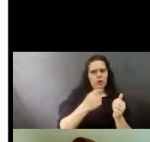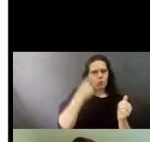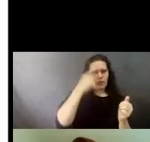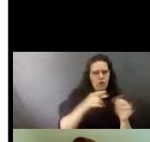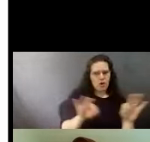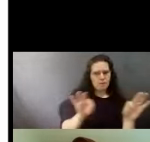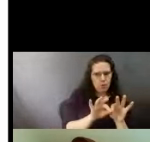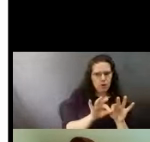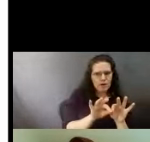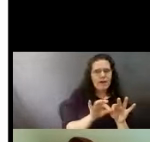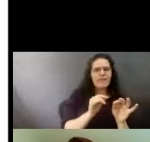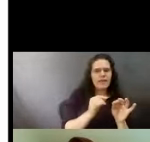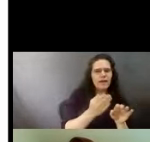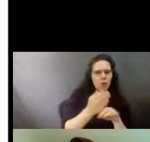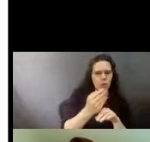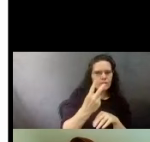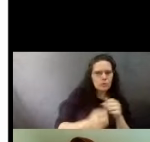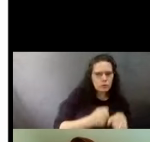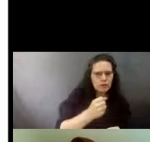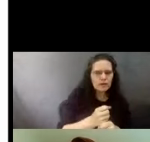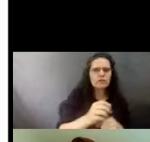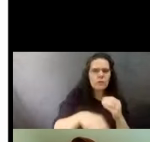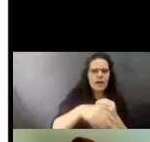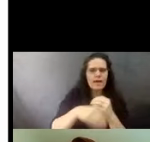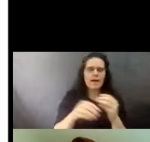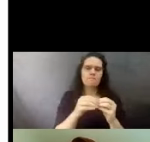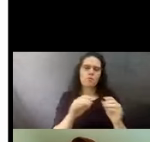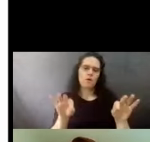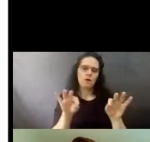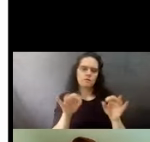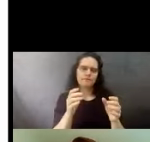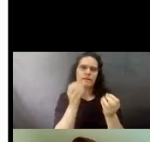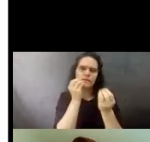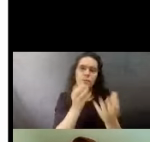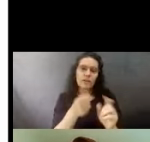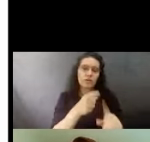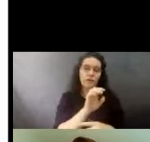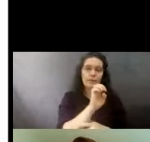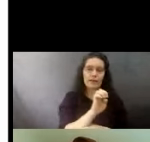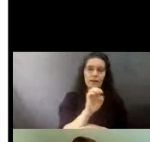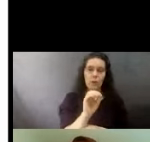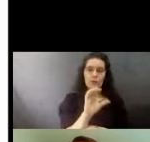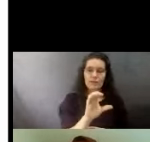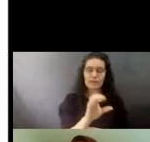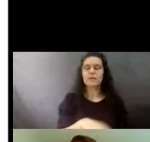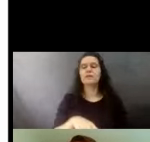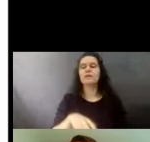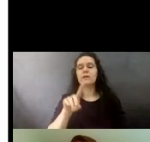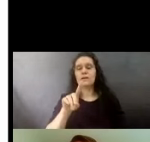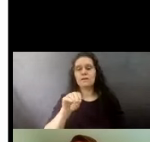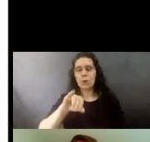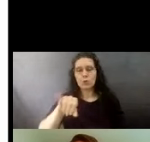we've gotten a little bit more information, first from the EEOC and the Department of Justice. And more recently, we're starting to see some